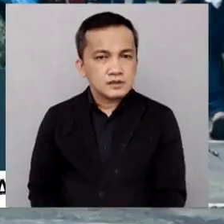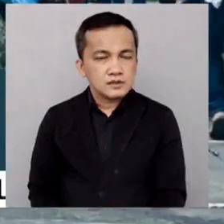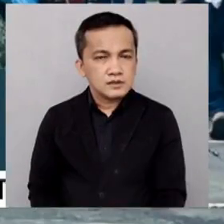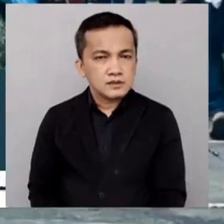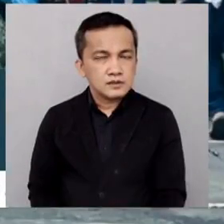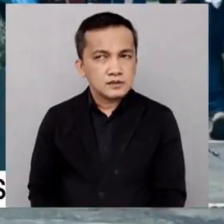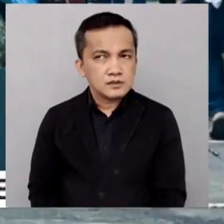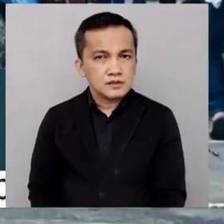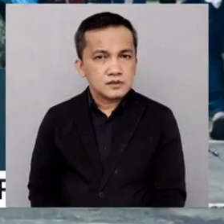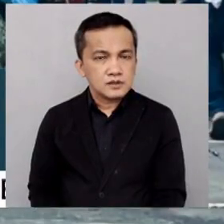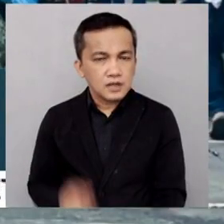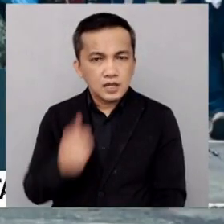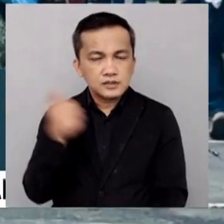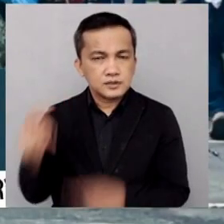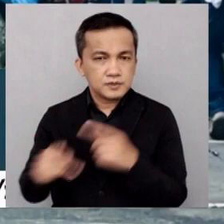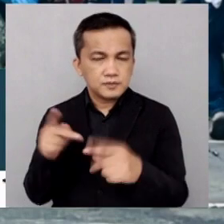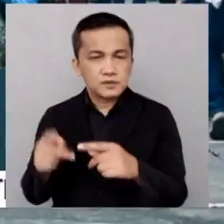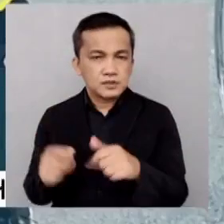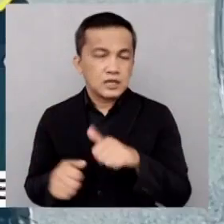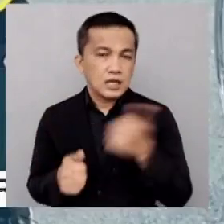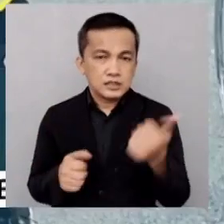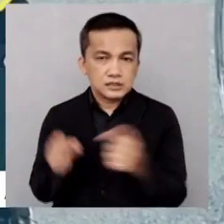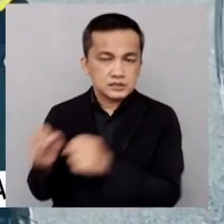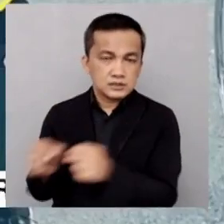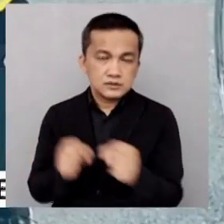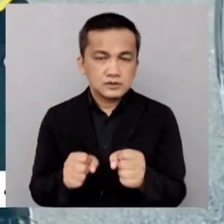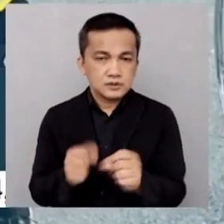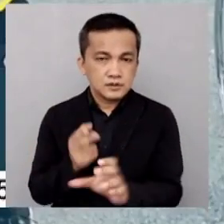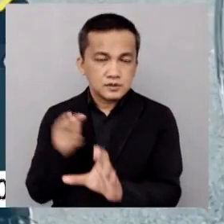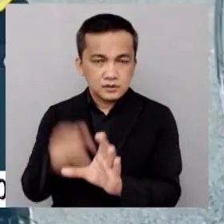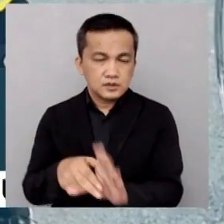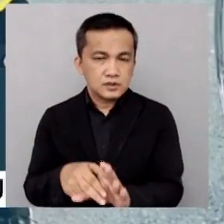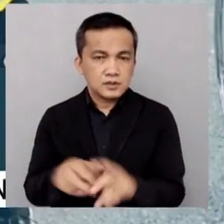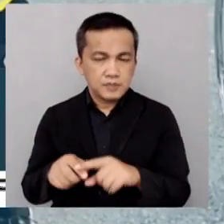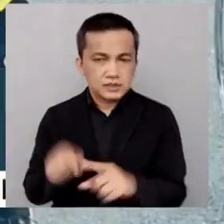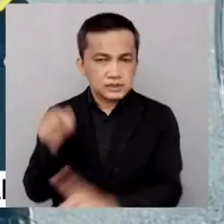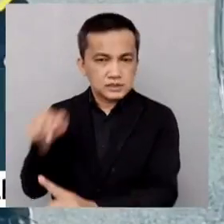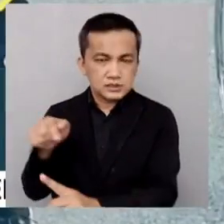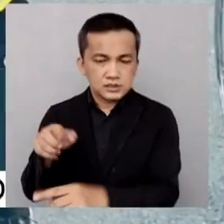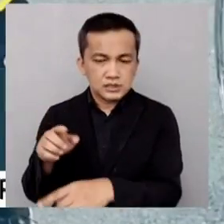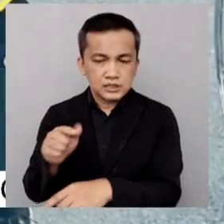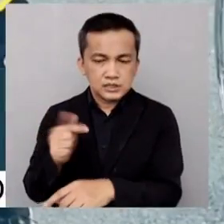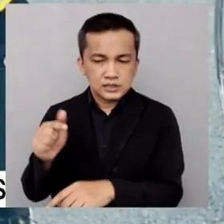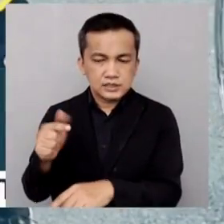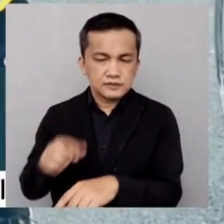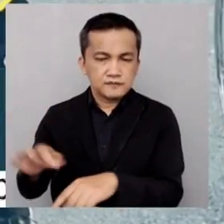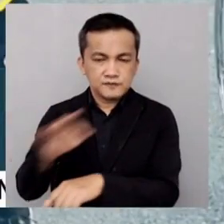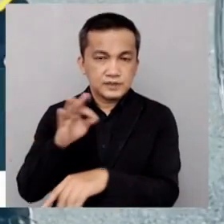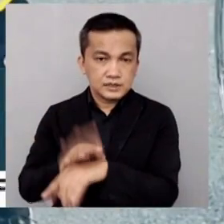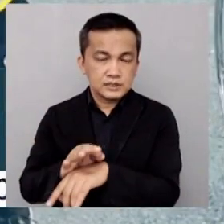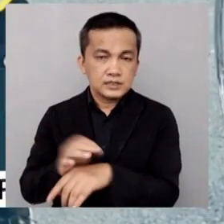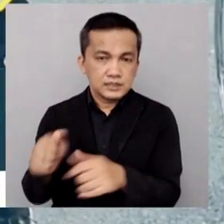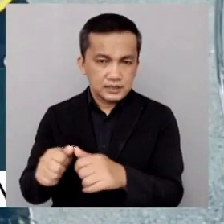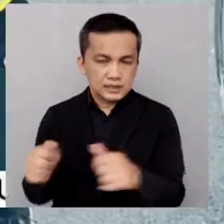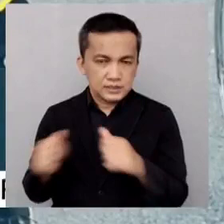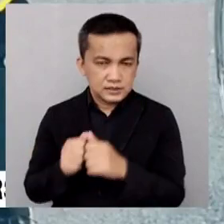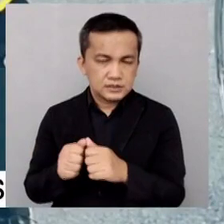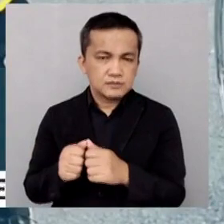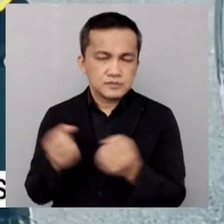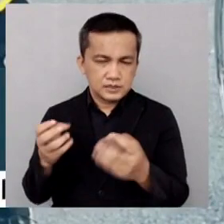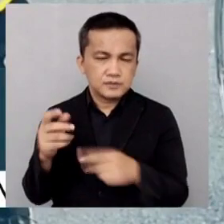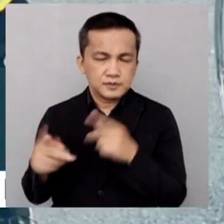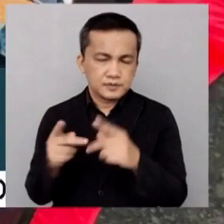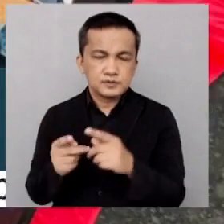other people like from the other streets participating, but for here, particularly in the Greenfield District area, a lot of people participated earlier